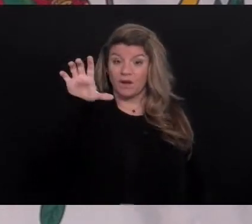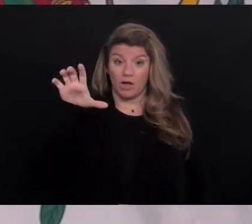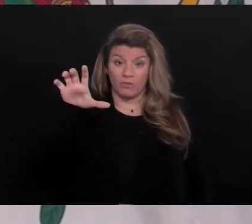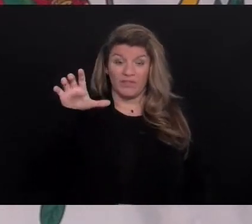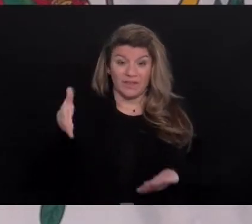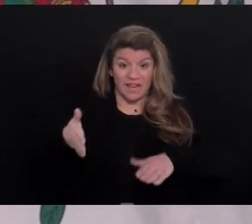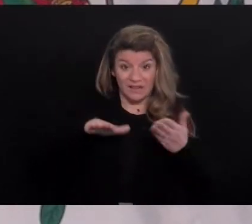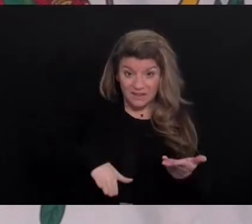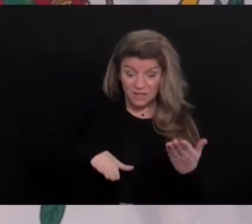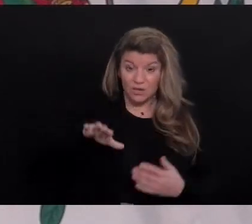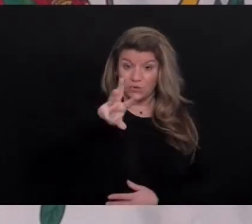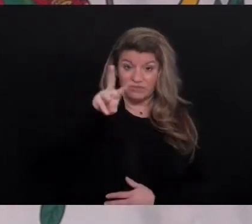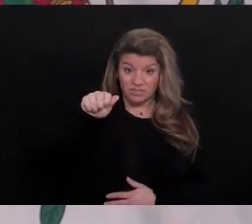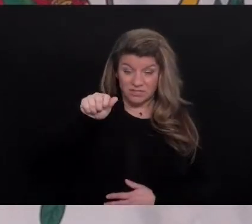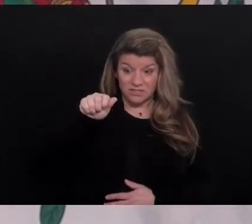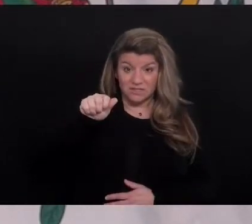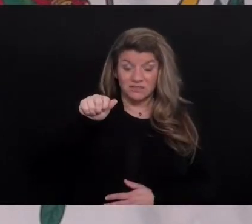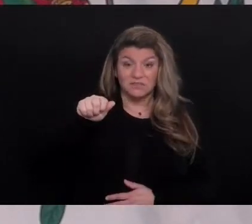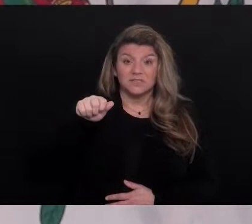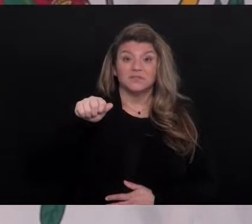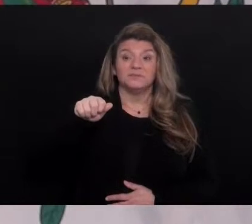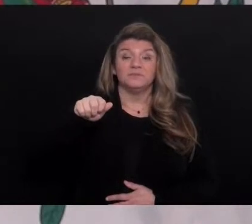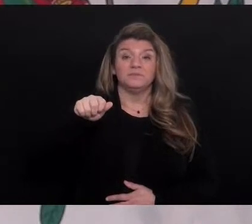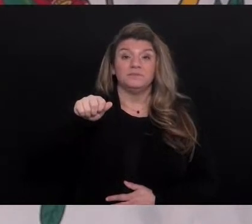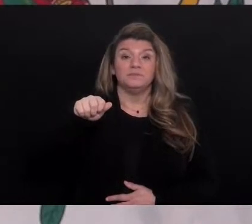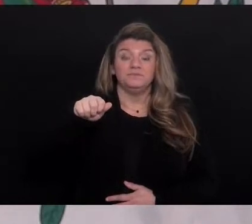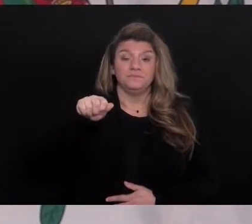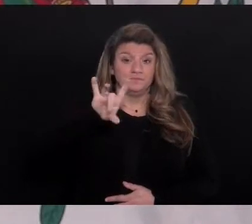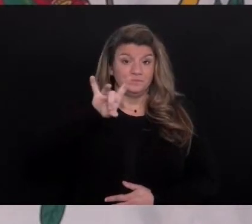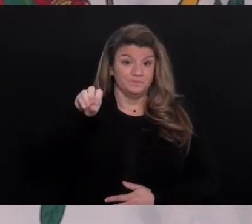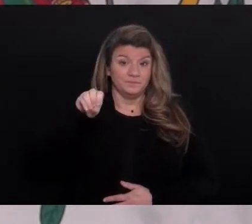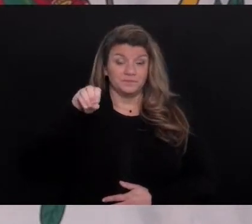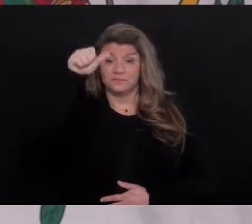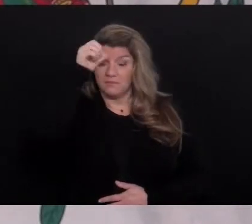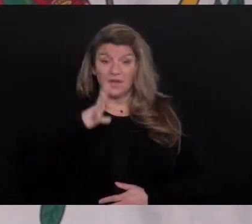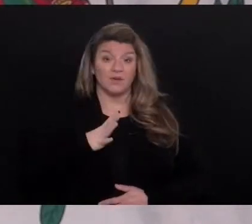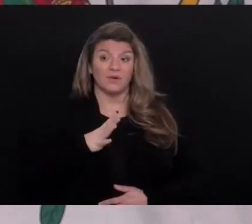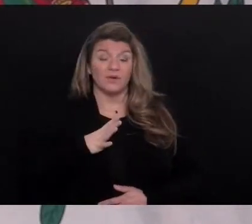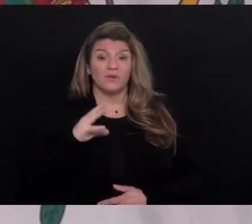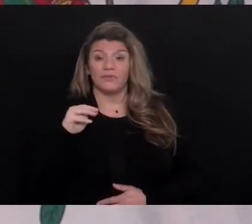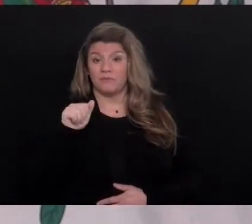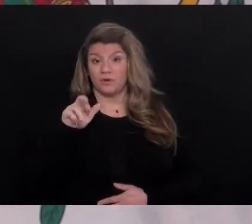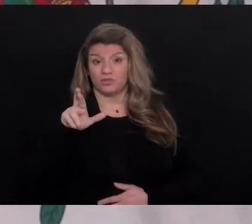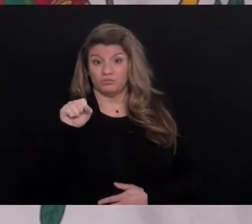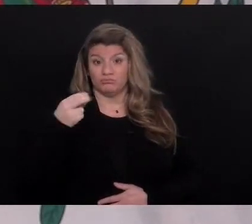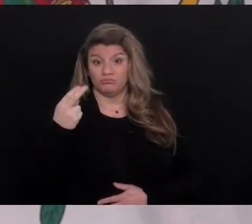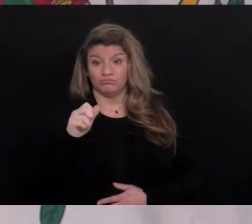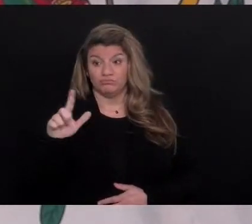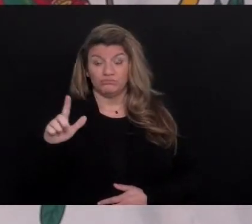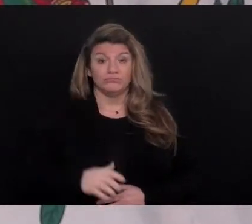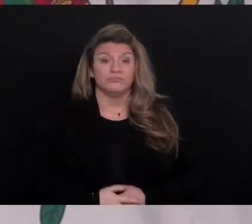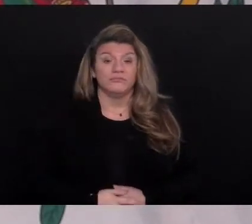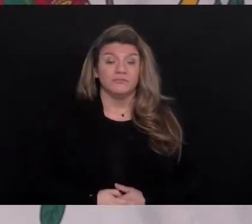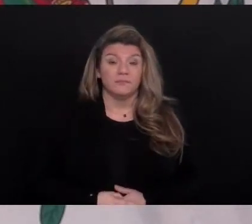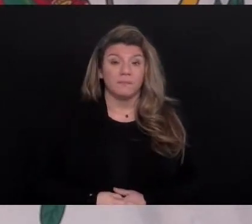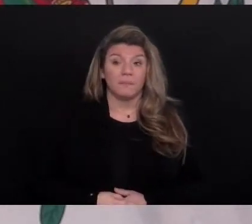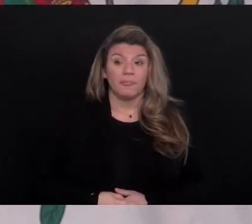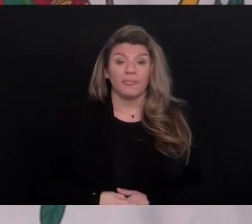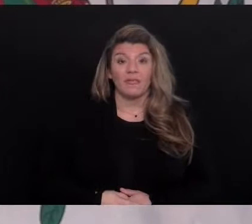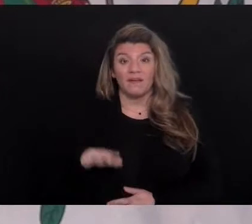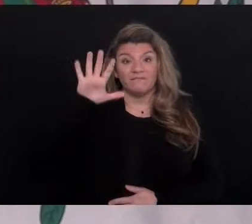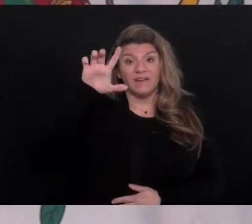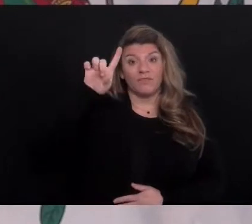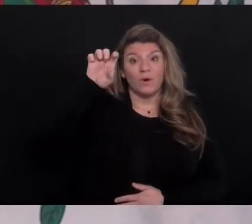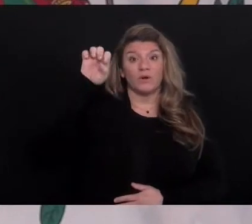5,100th death in West Virginia is an 80-year-old male from Marshall County. The